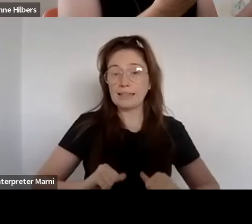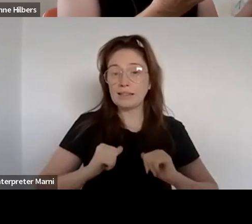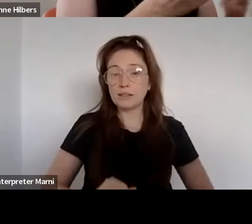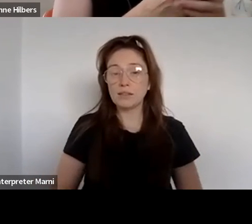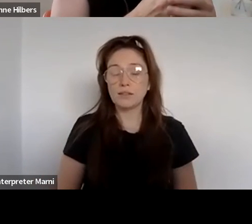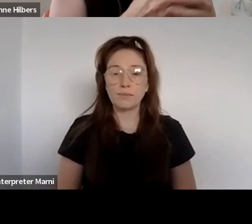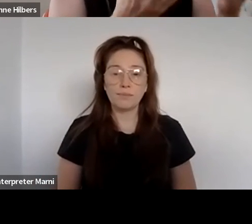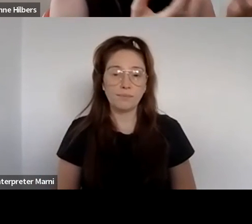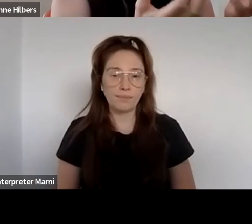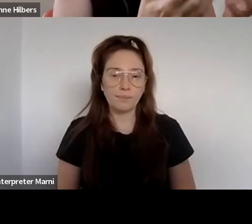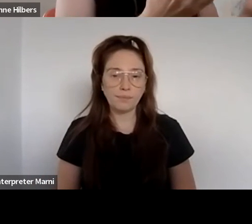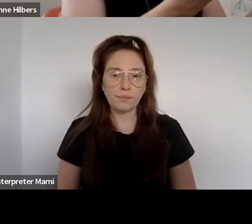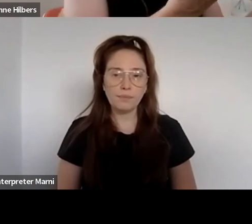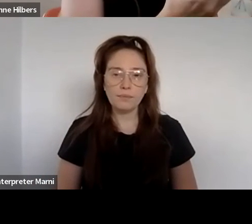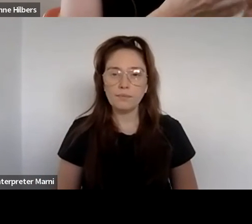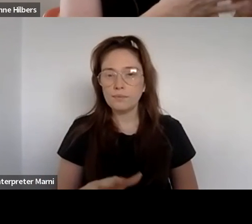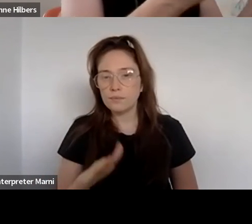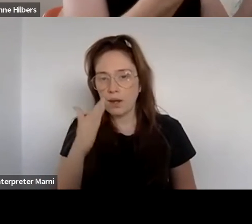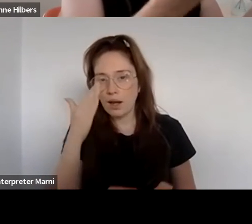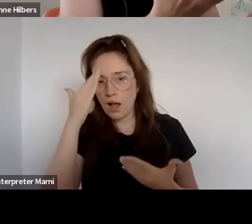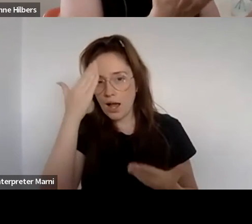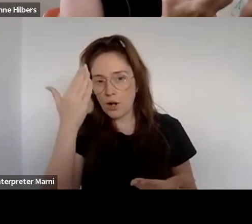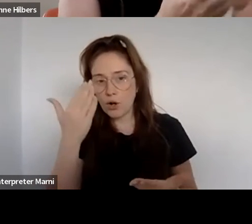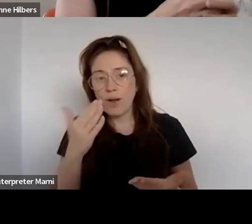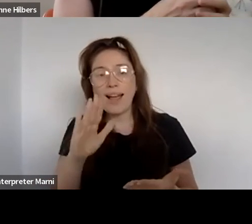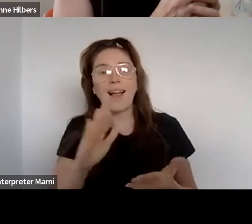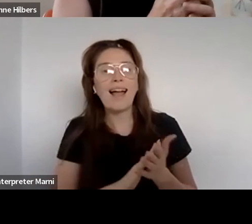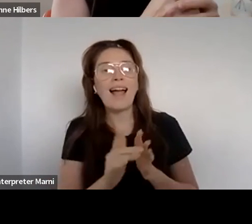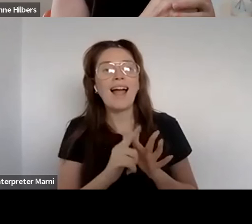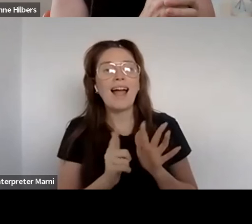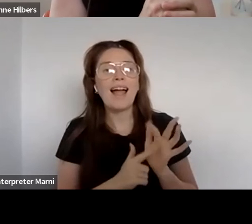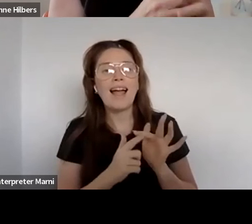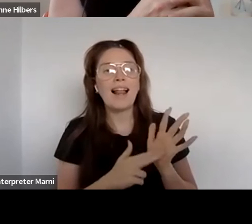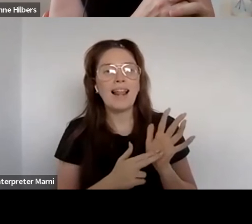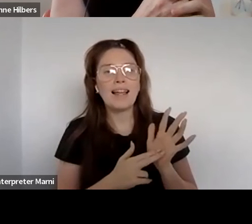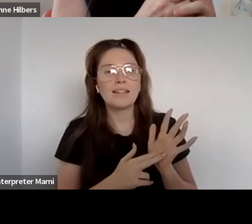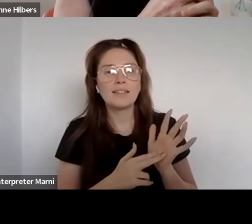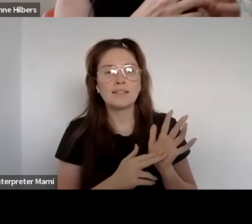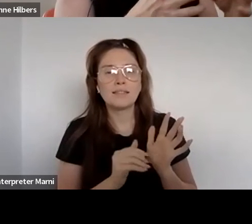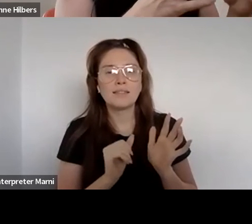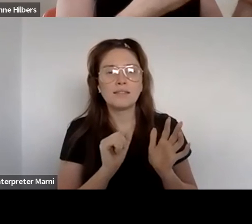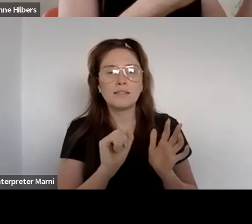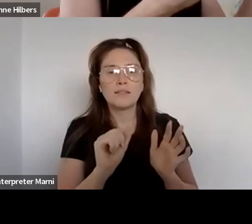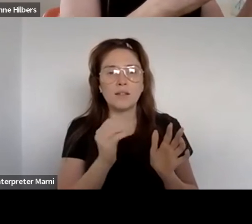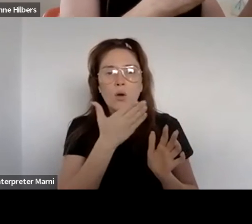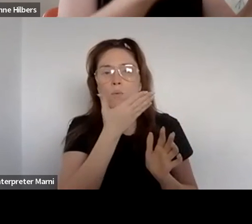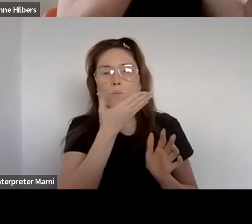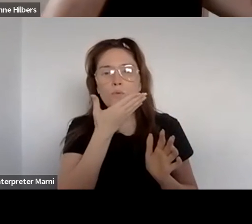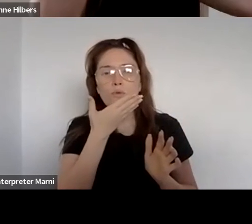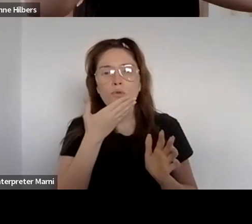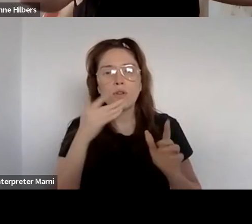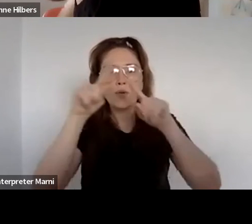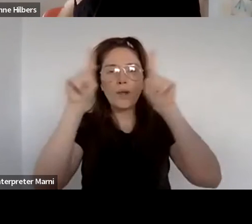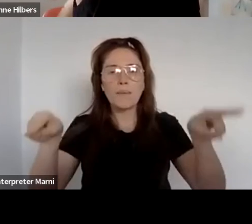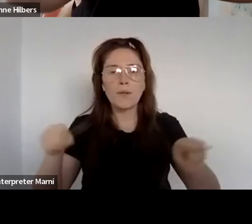even I don't know if you all see, and I'm going to bring you in, Helen, that beautiful image that's sitting behind Helen is